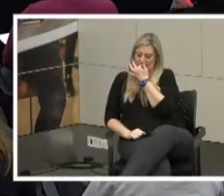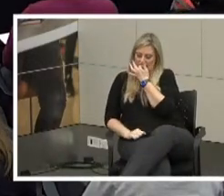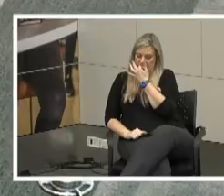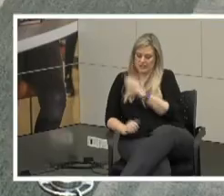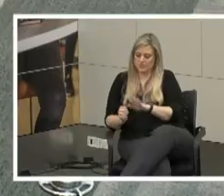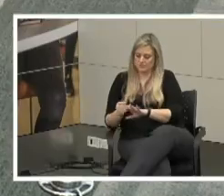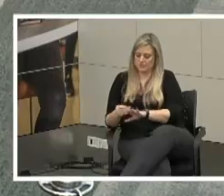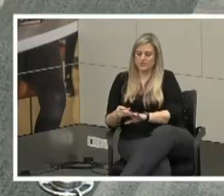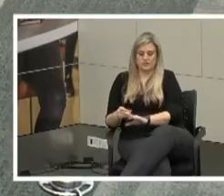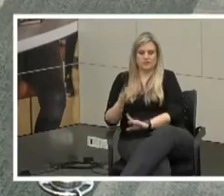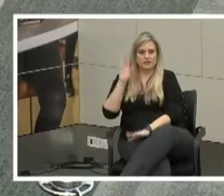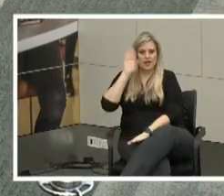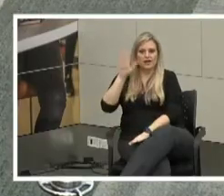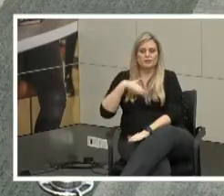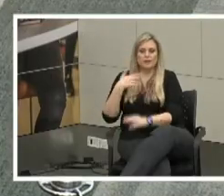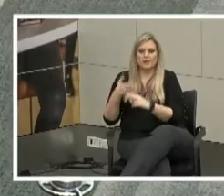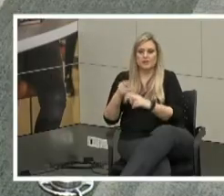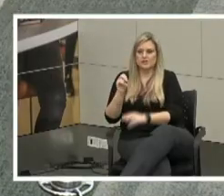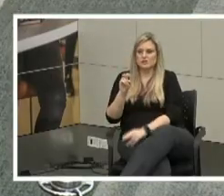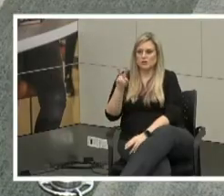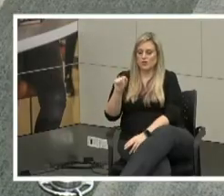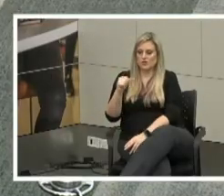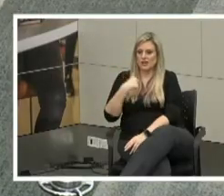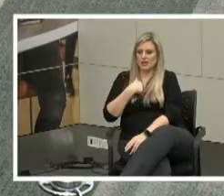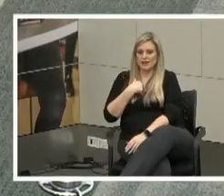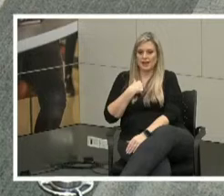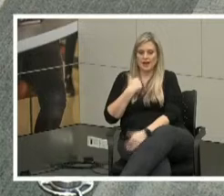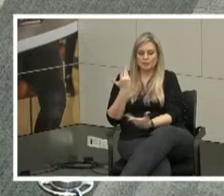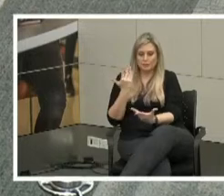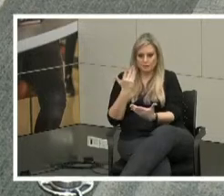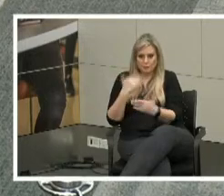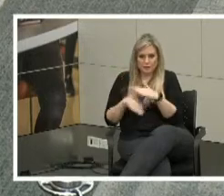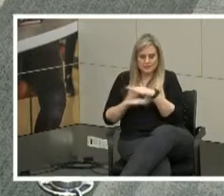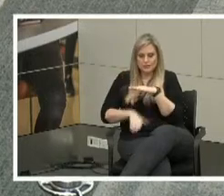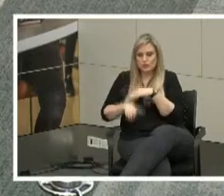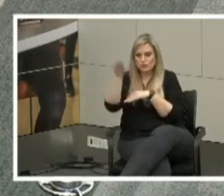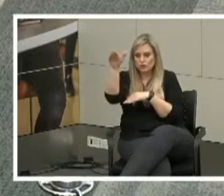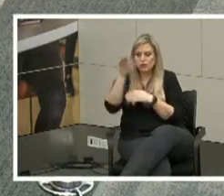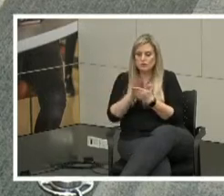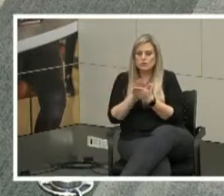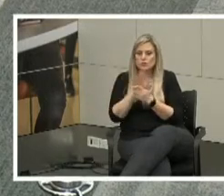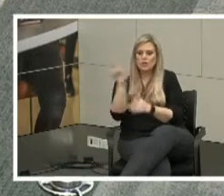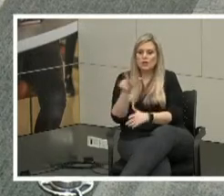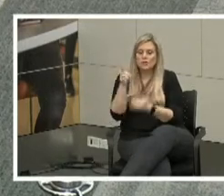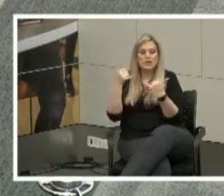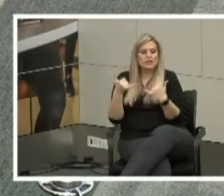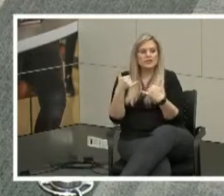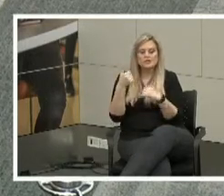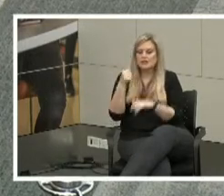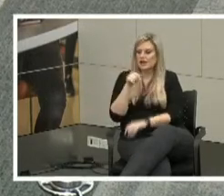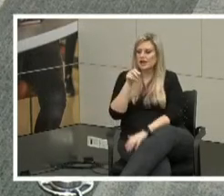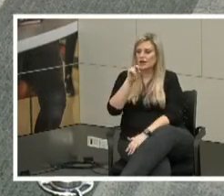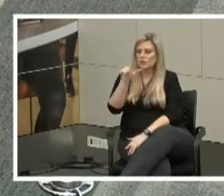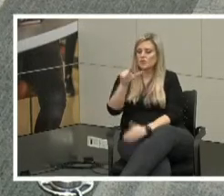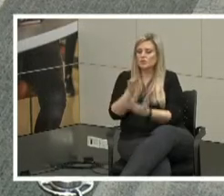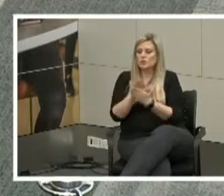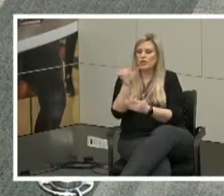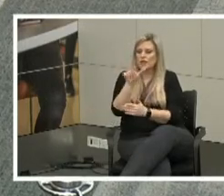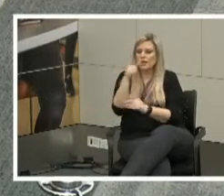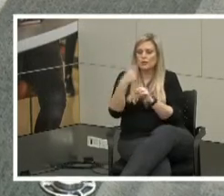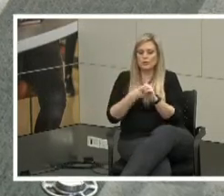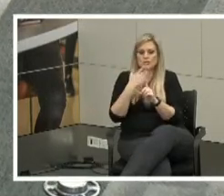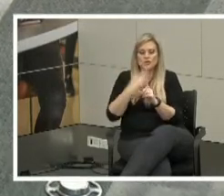yube hi my name is Nova and I practically grew up in the school library April is school library month so let's celebrate by not removing